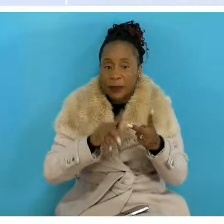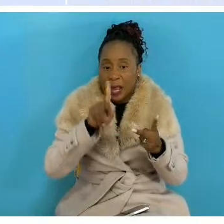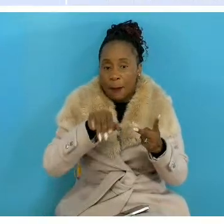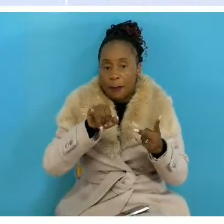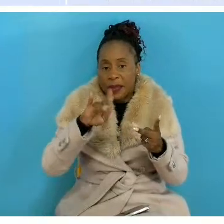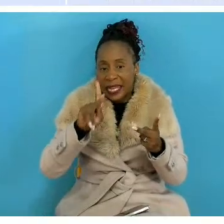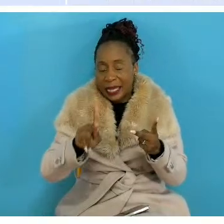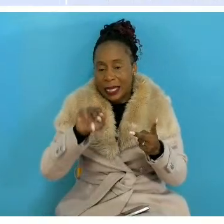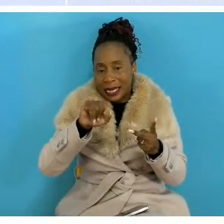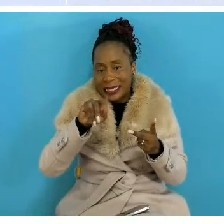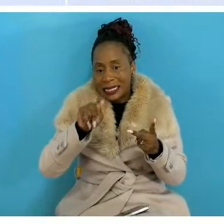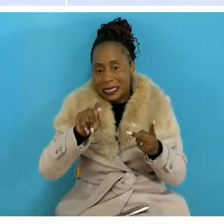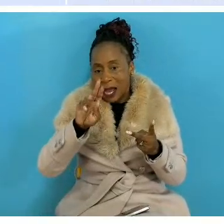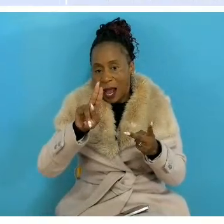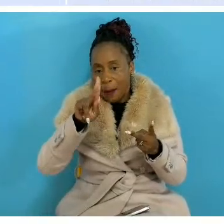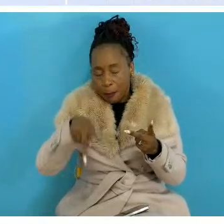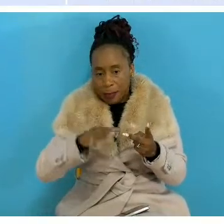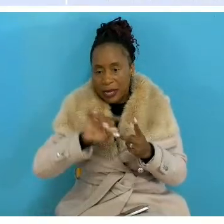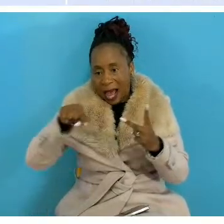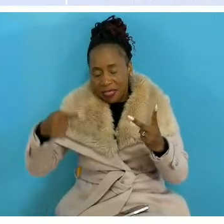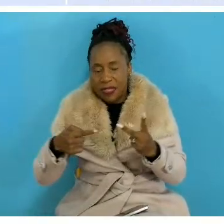secular economy role players.